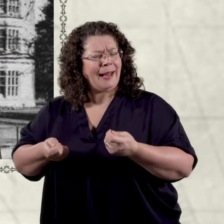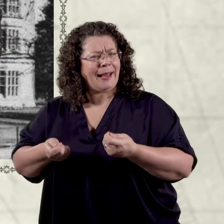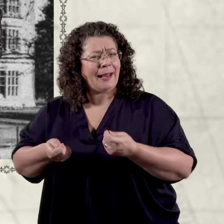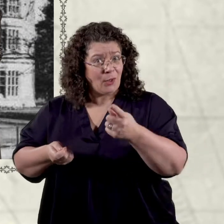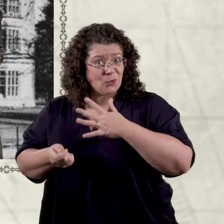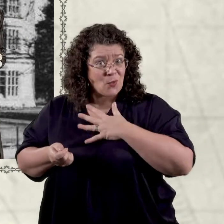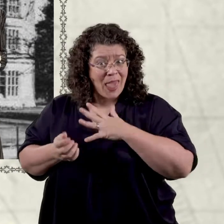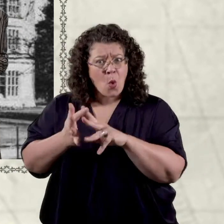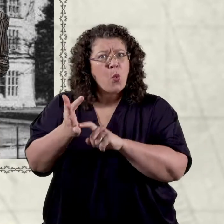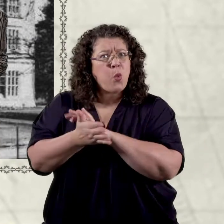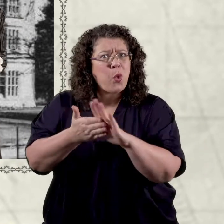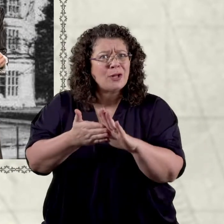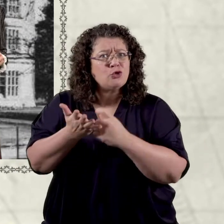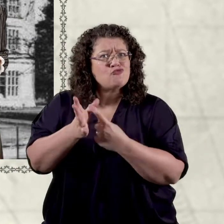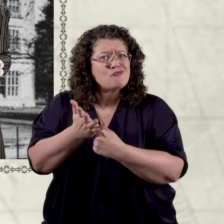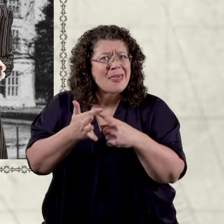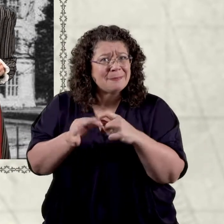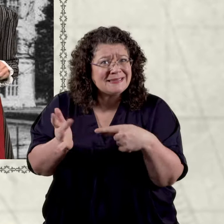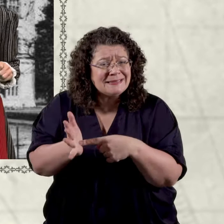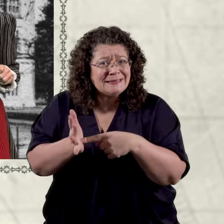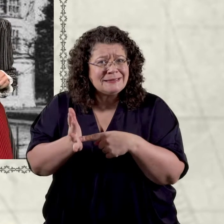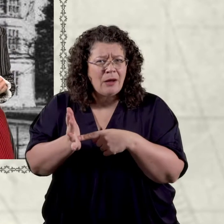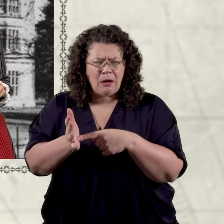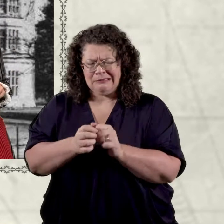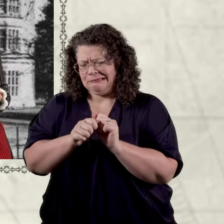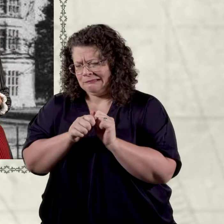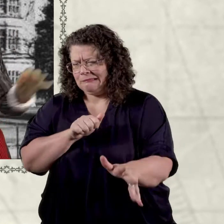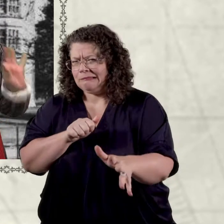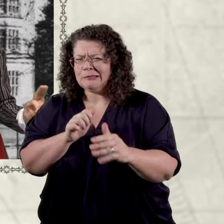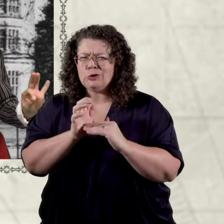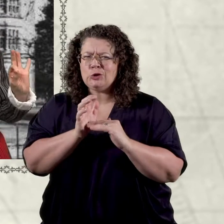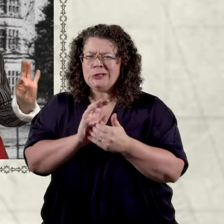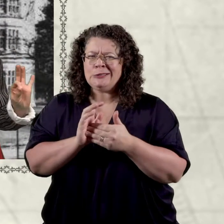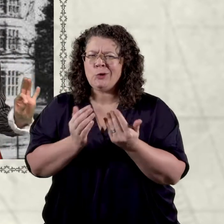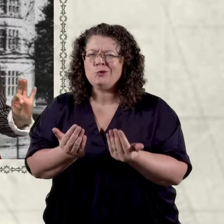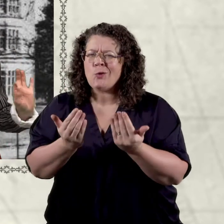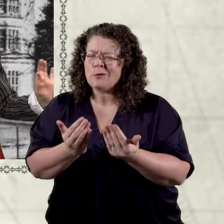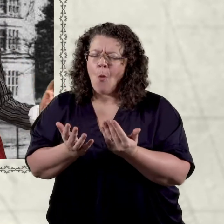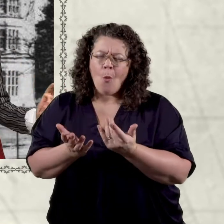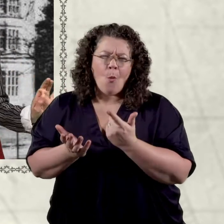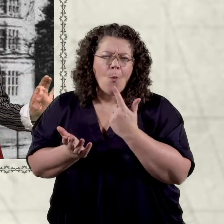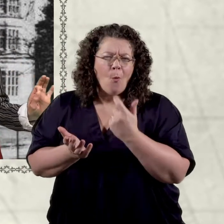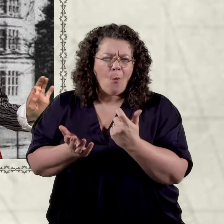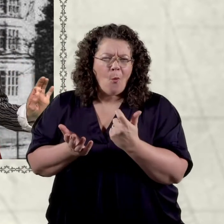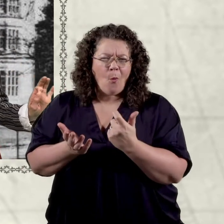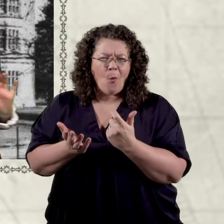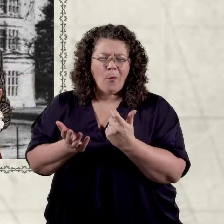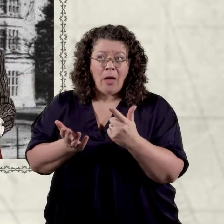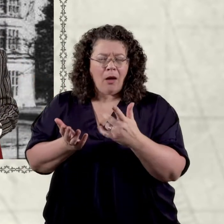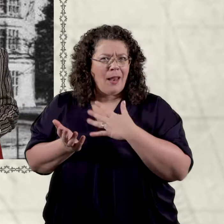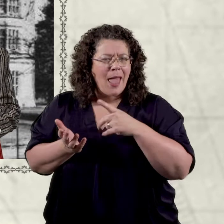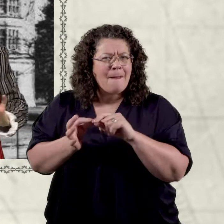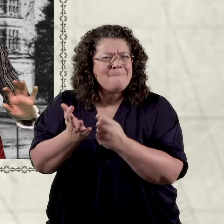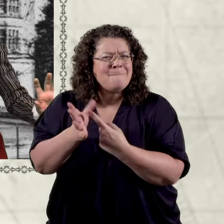cooking. And do you like Welsh rarebit? It's the best cheese on toast.